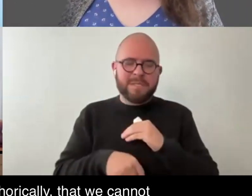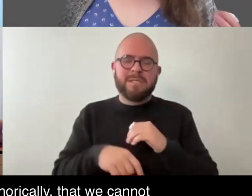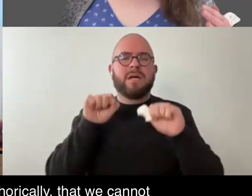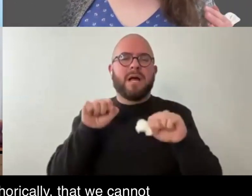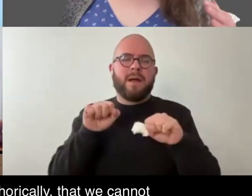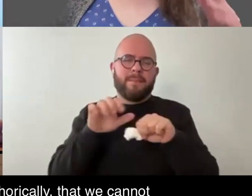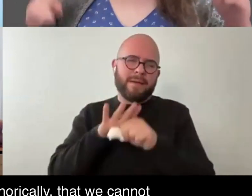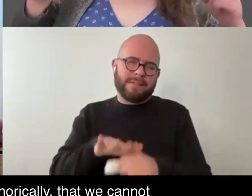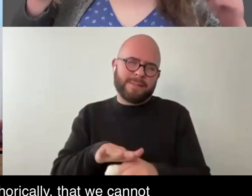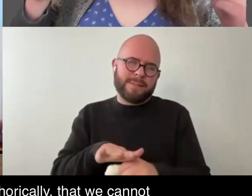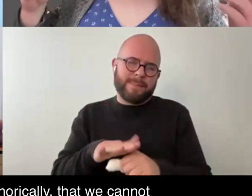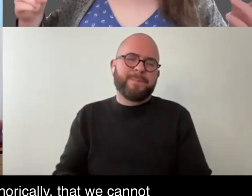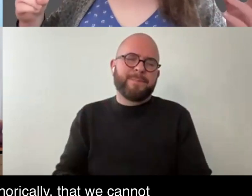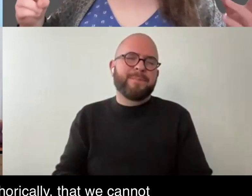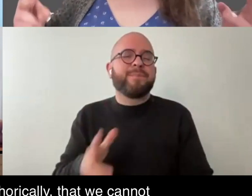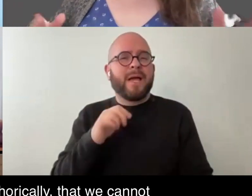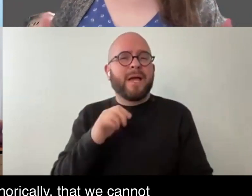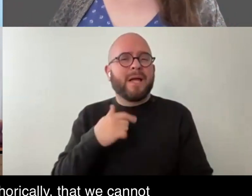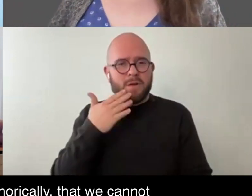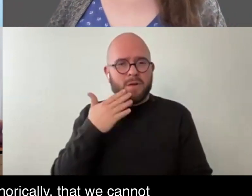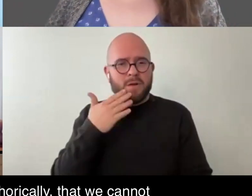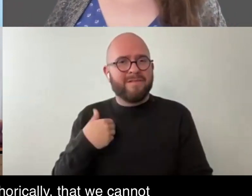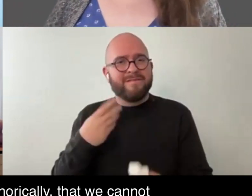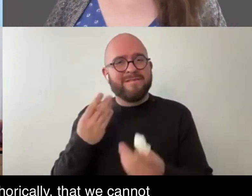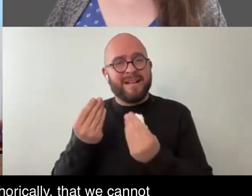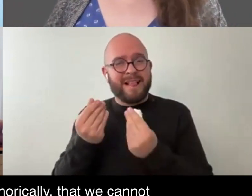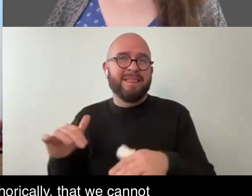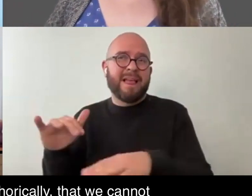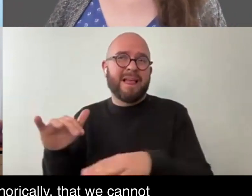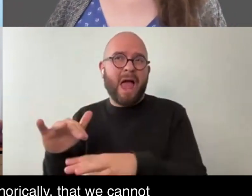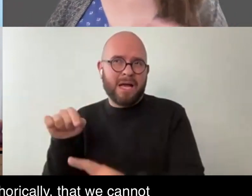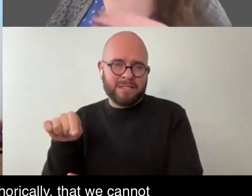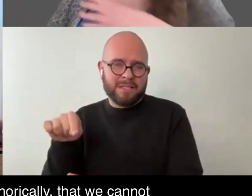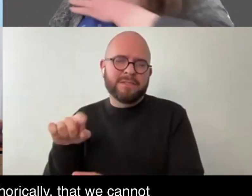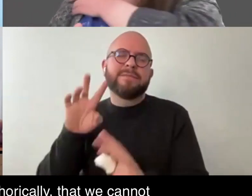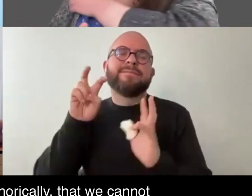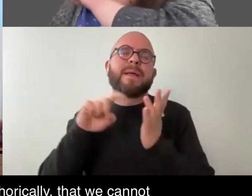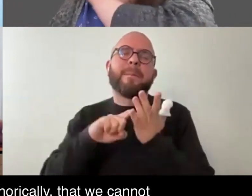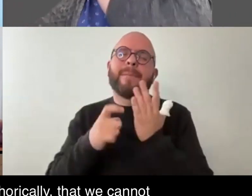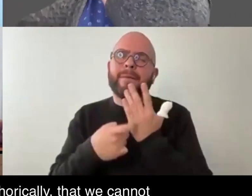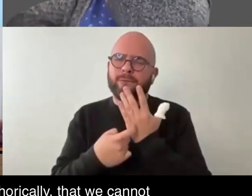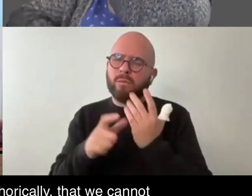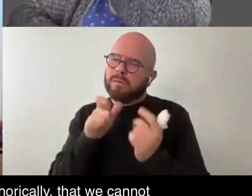are lands metaphorically that we cannot enter as people who are